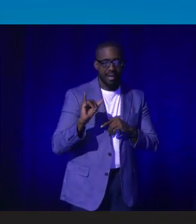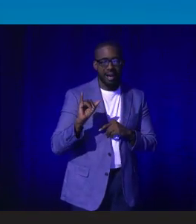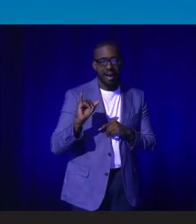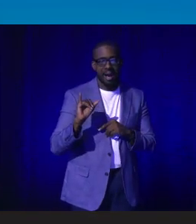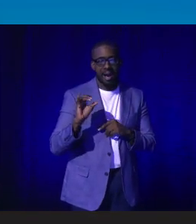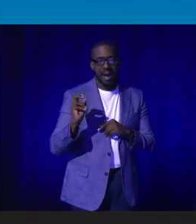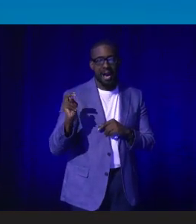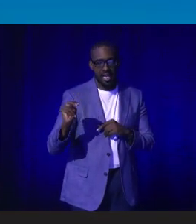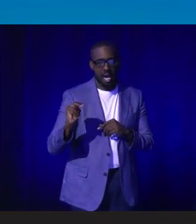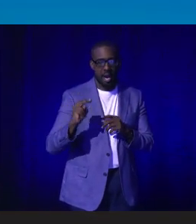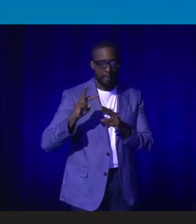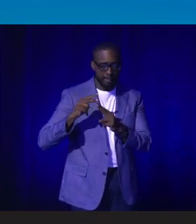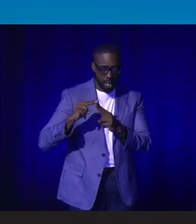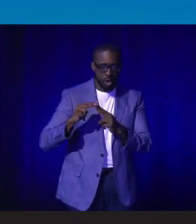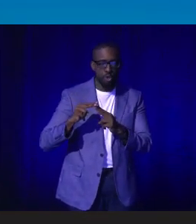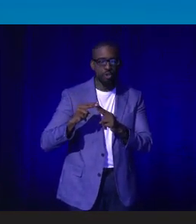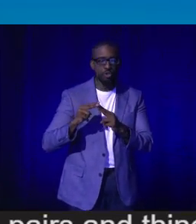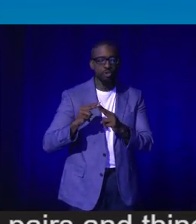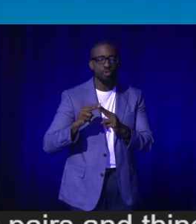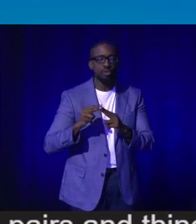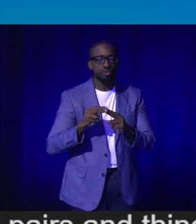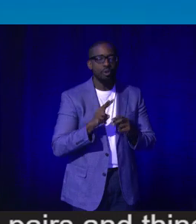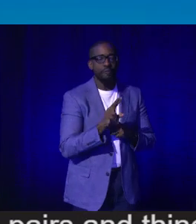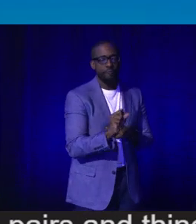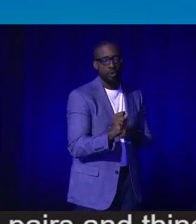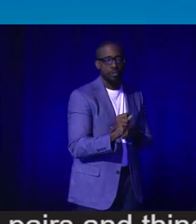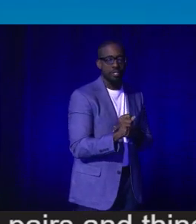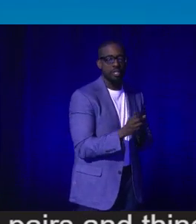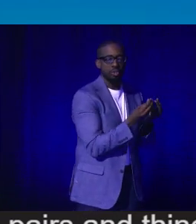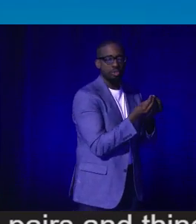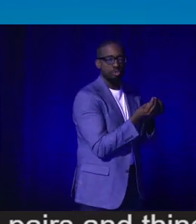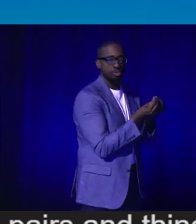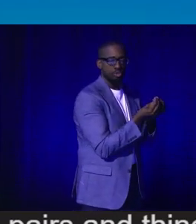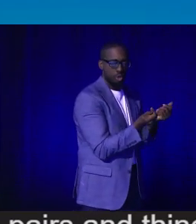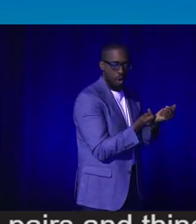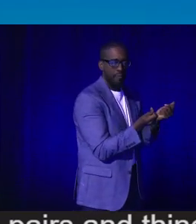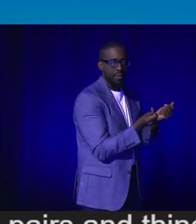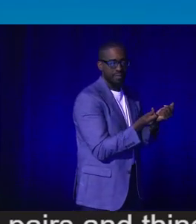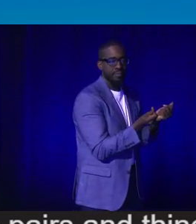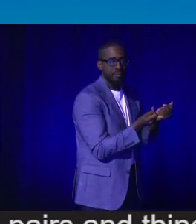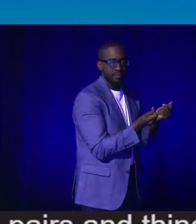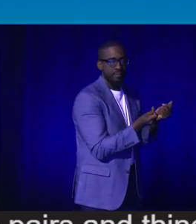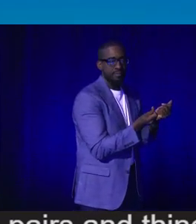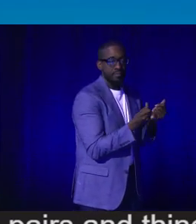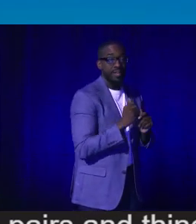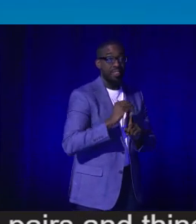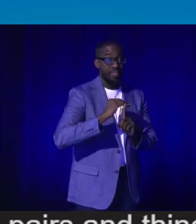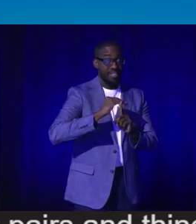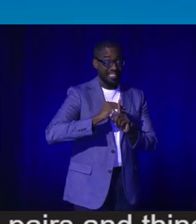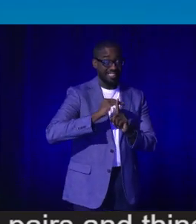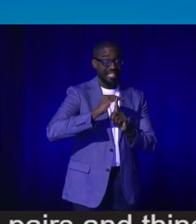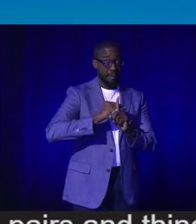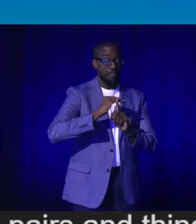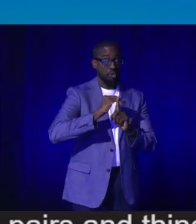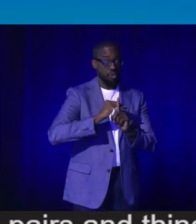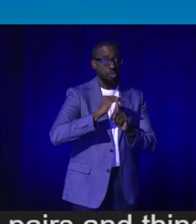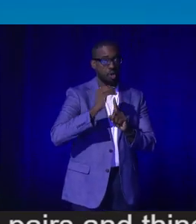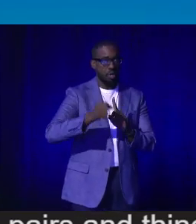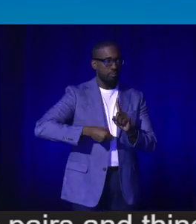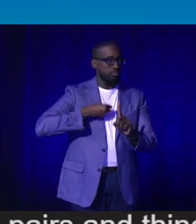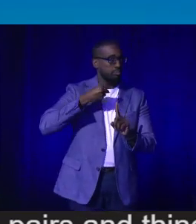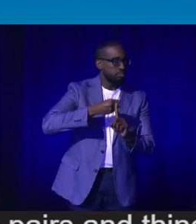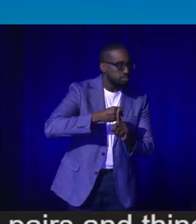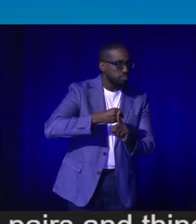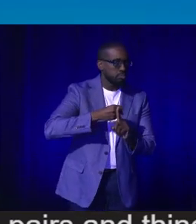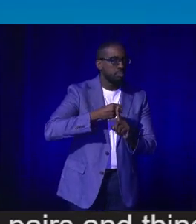this, where the temperature is actually changing or having a larger effect